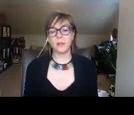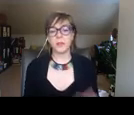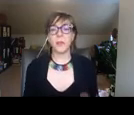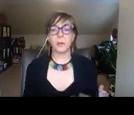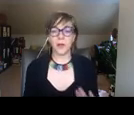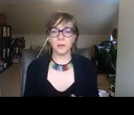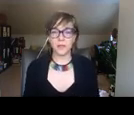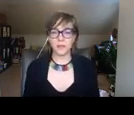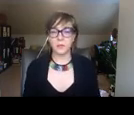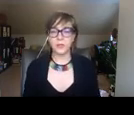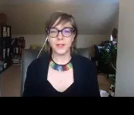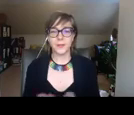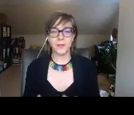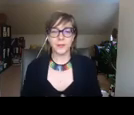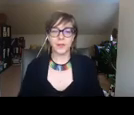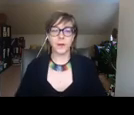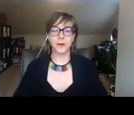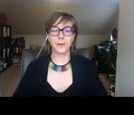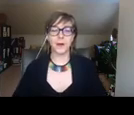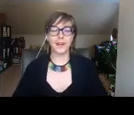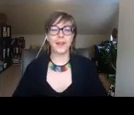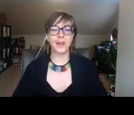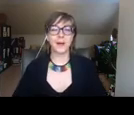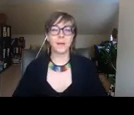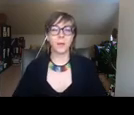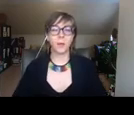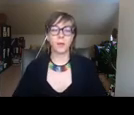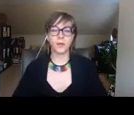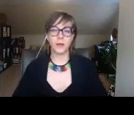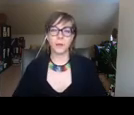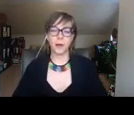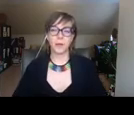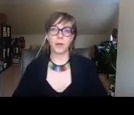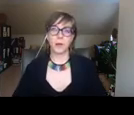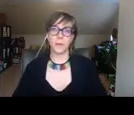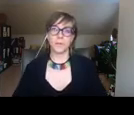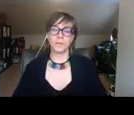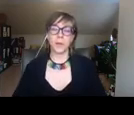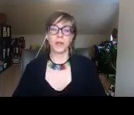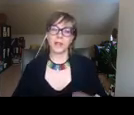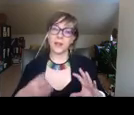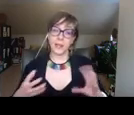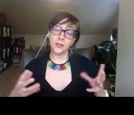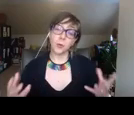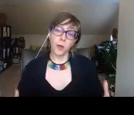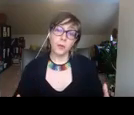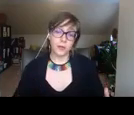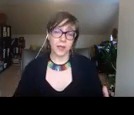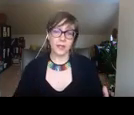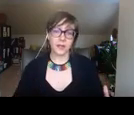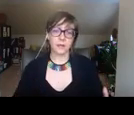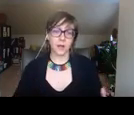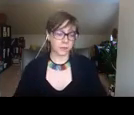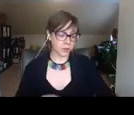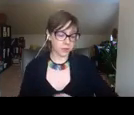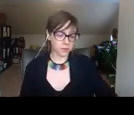talk about this when I talk about mindfulness too, which is another favorite topic of mine, when we think about, because it connects so well with the